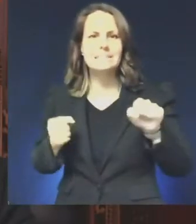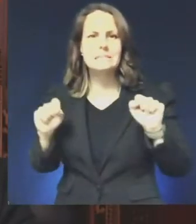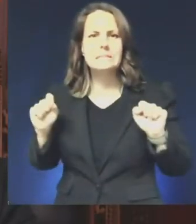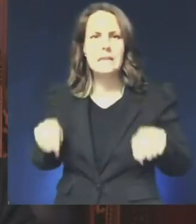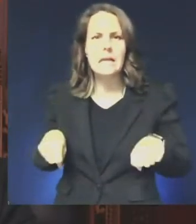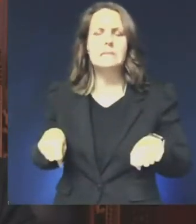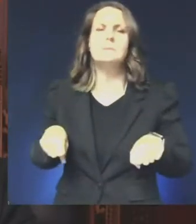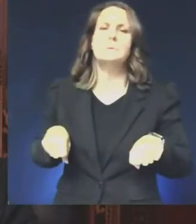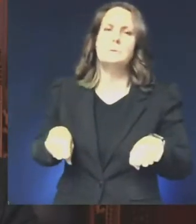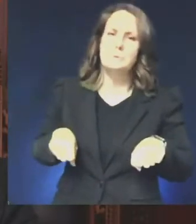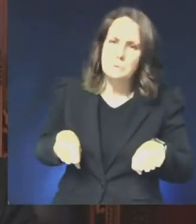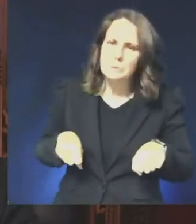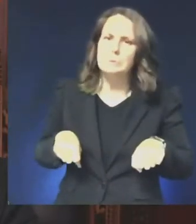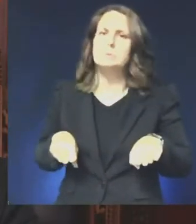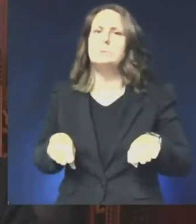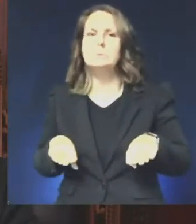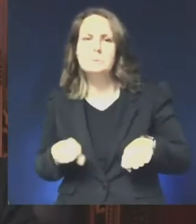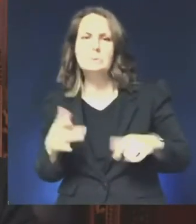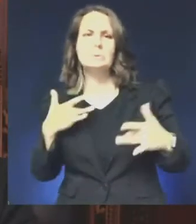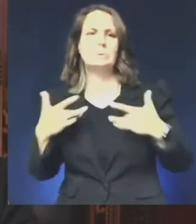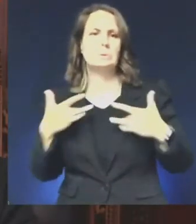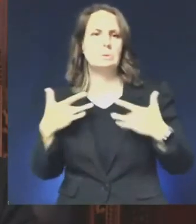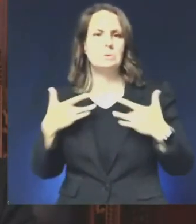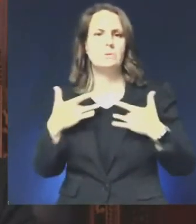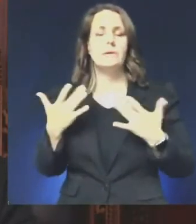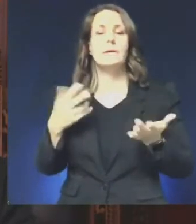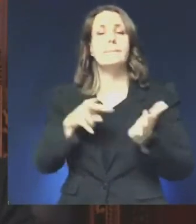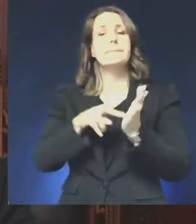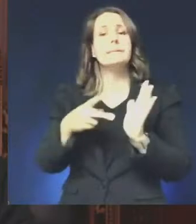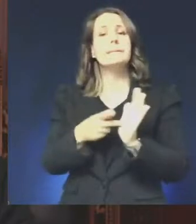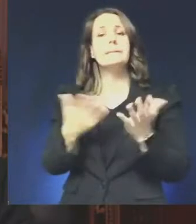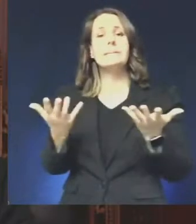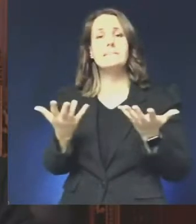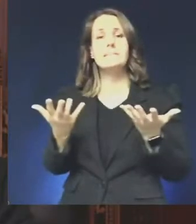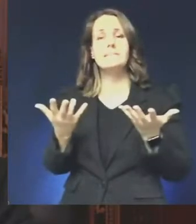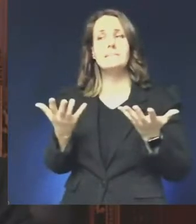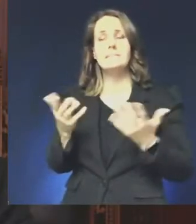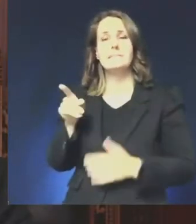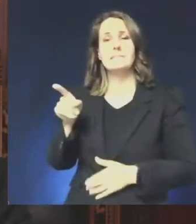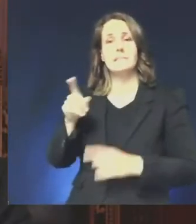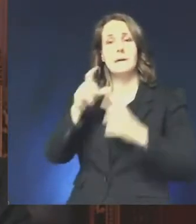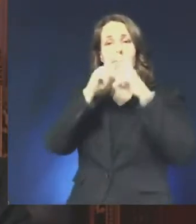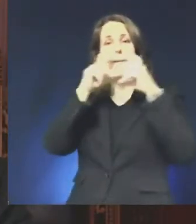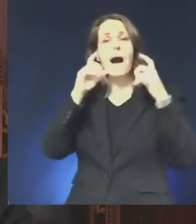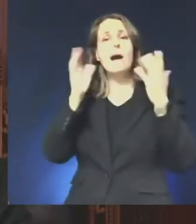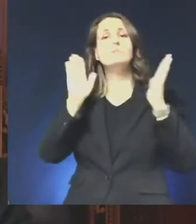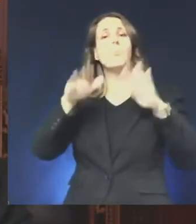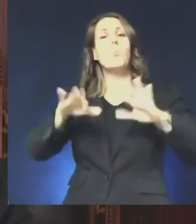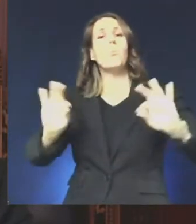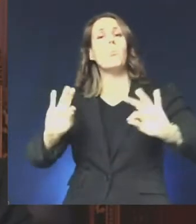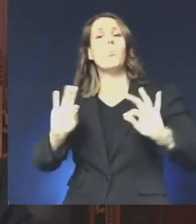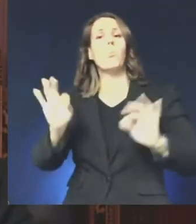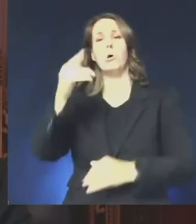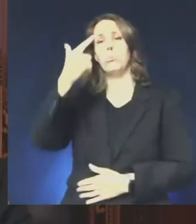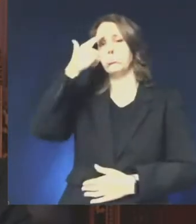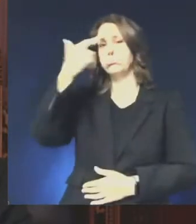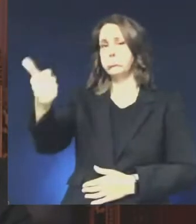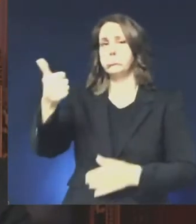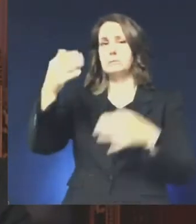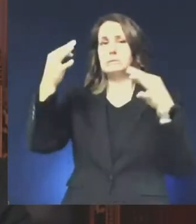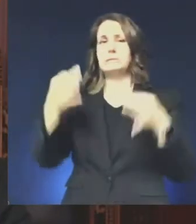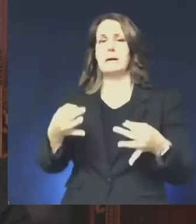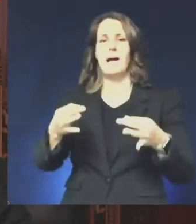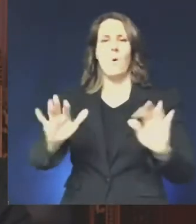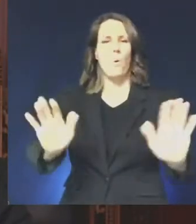policy. Really, our recommendation and that of CDC and most state public health departments and local public